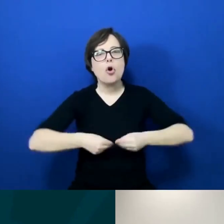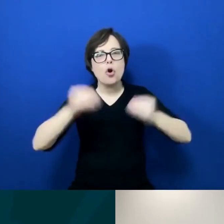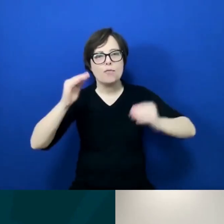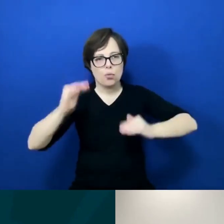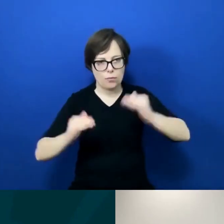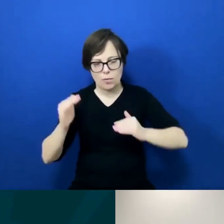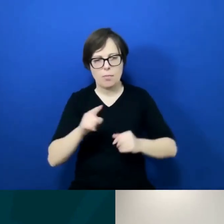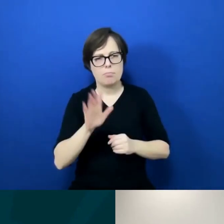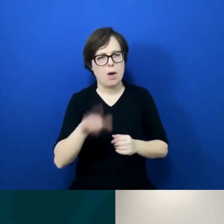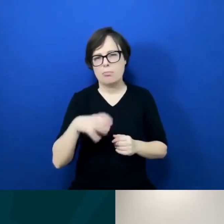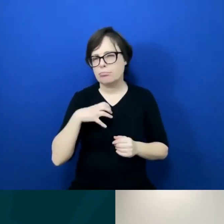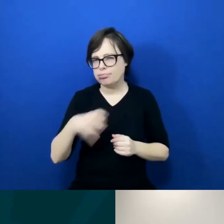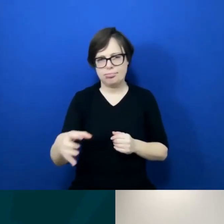and